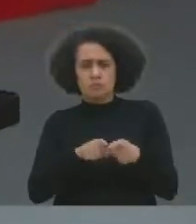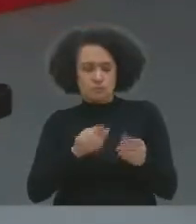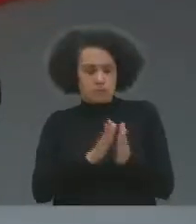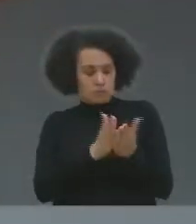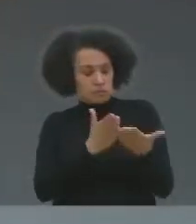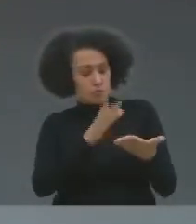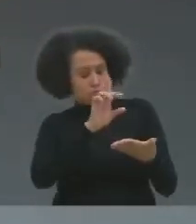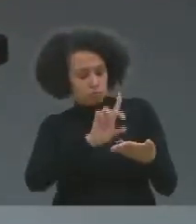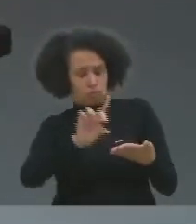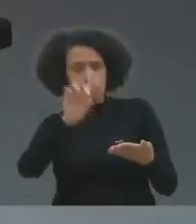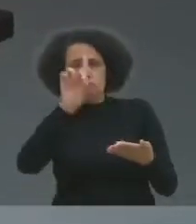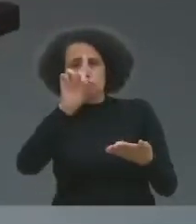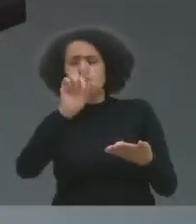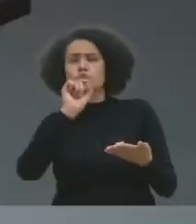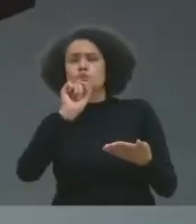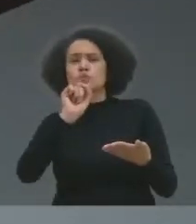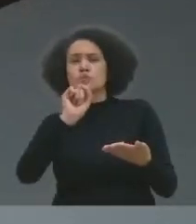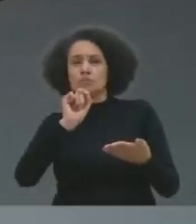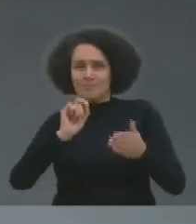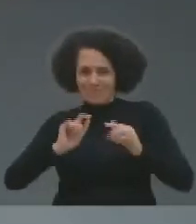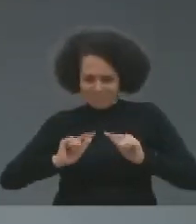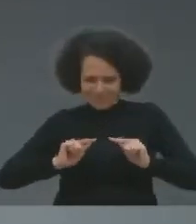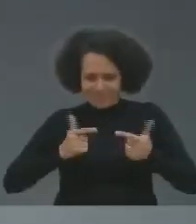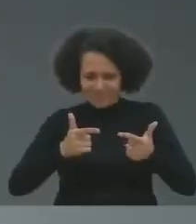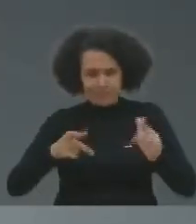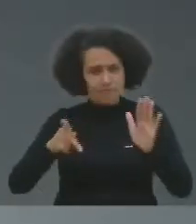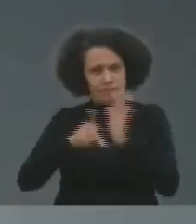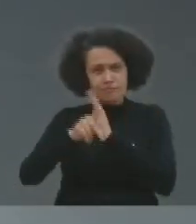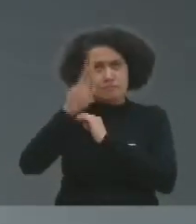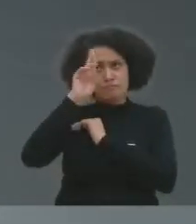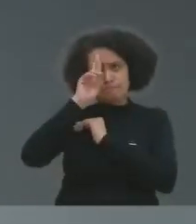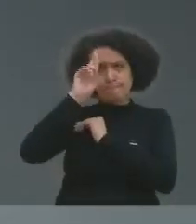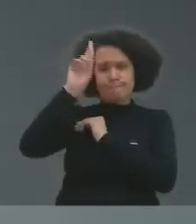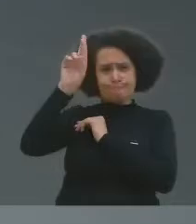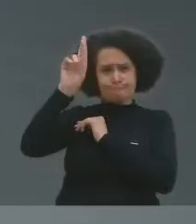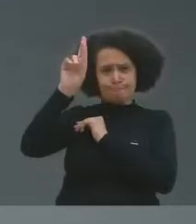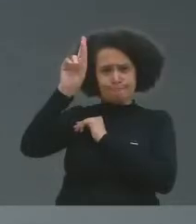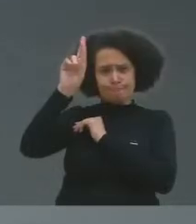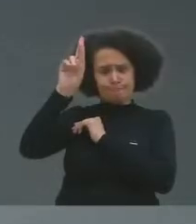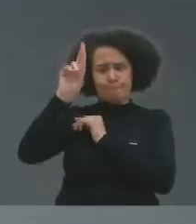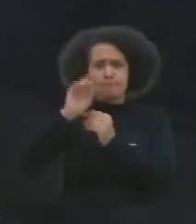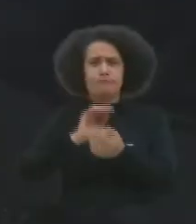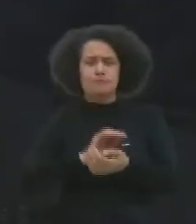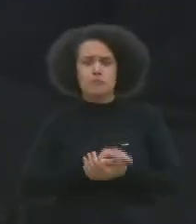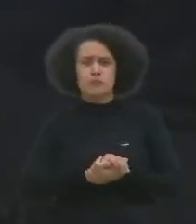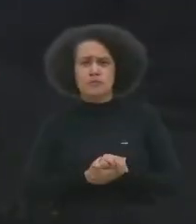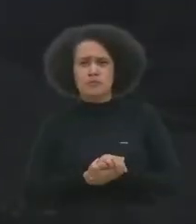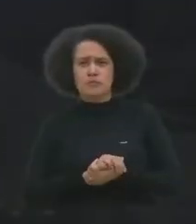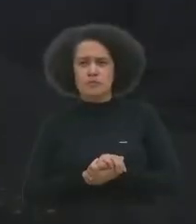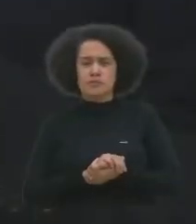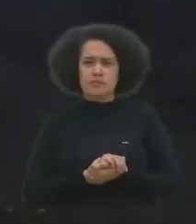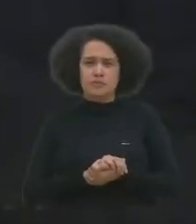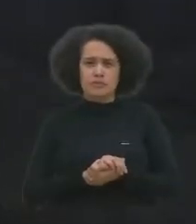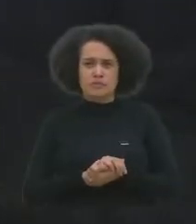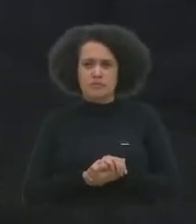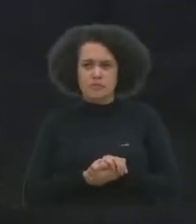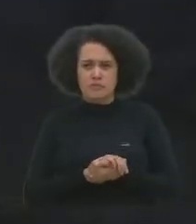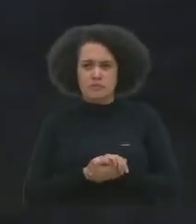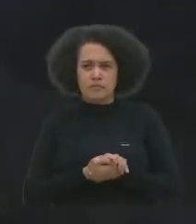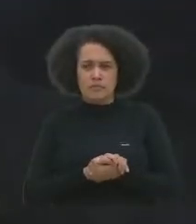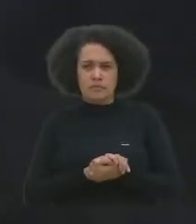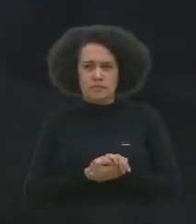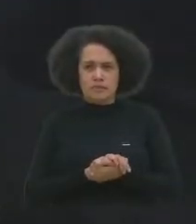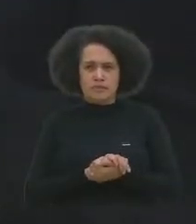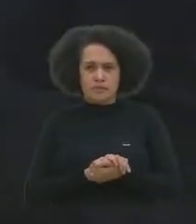que a batalha pertence ao Senhor. It seems to me that sometimes there's a reluctance to speak of one of the great